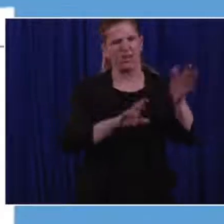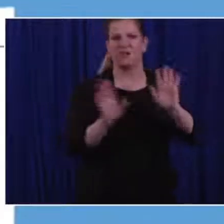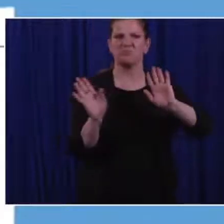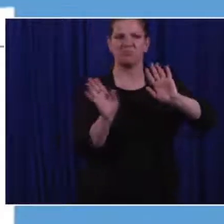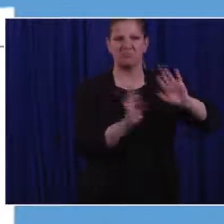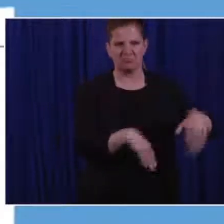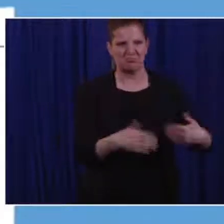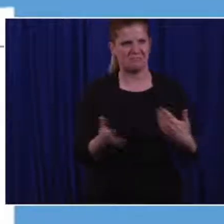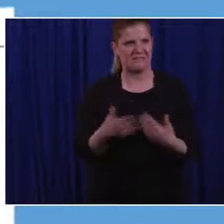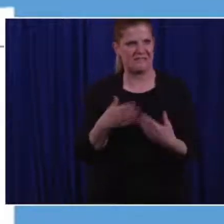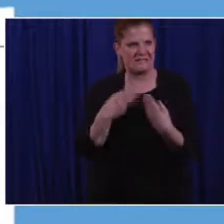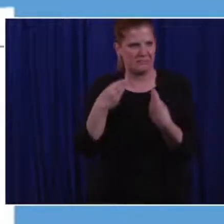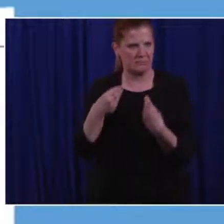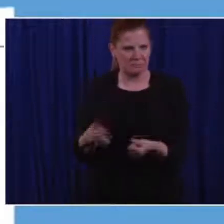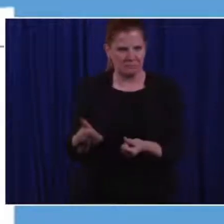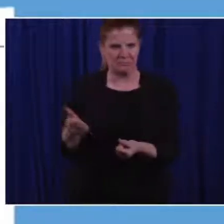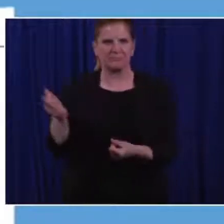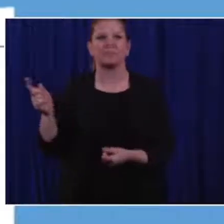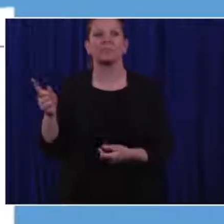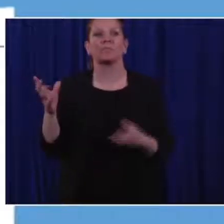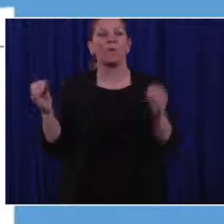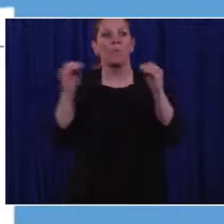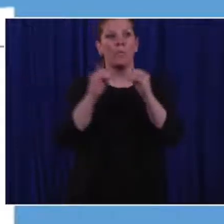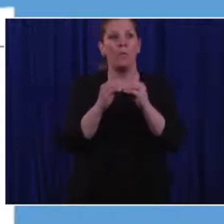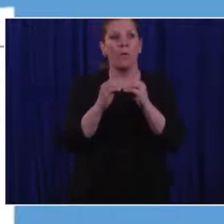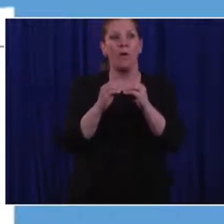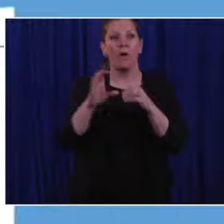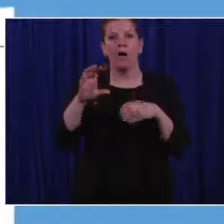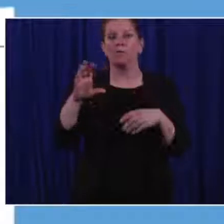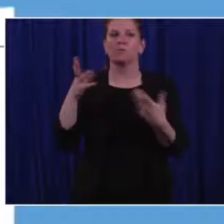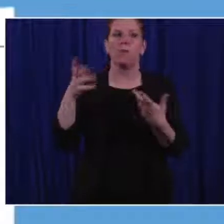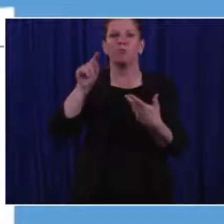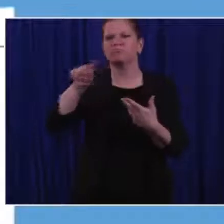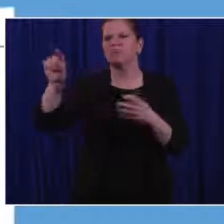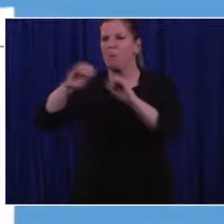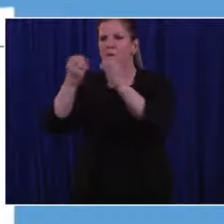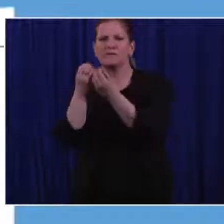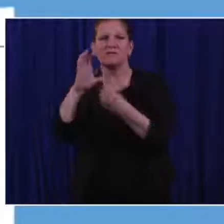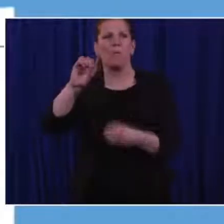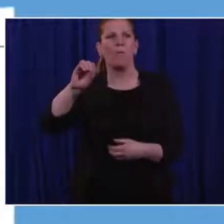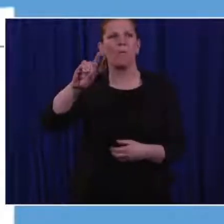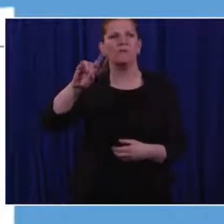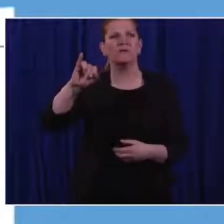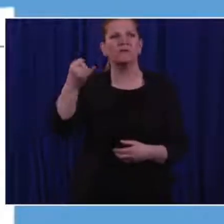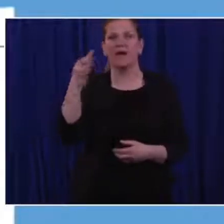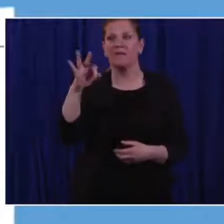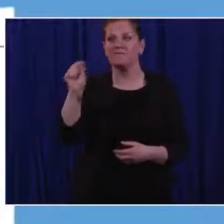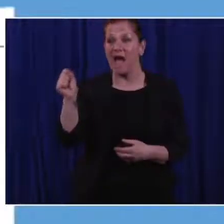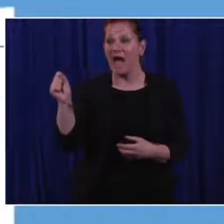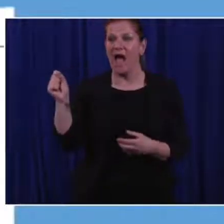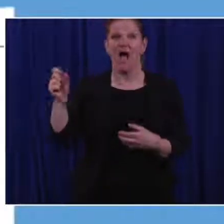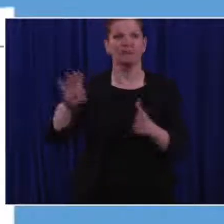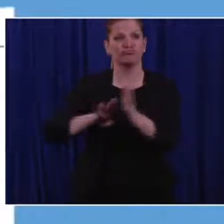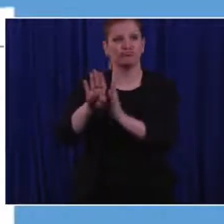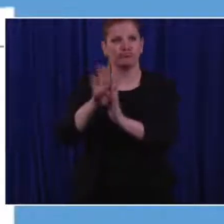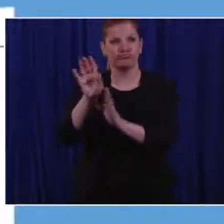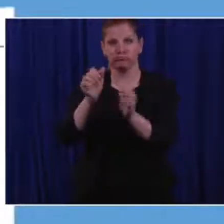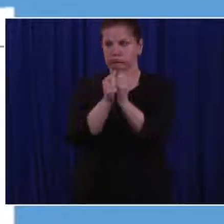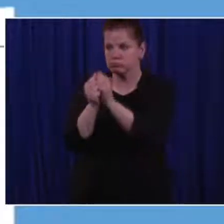Workforce Transformation, along with ODJFS, help make this happen. So I want to thank them for that